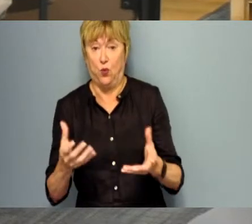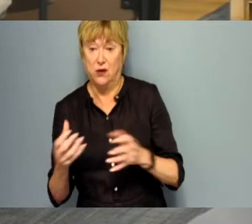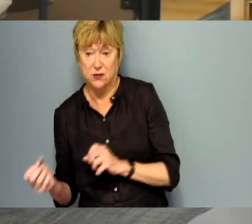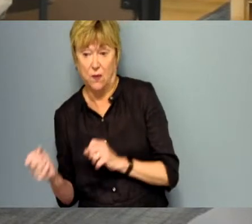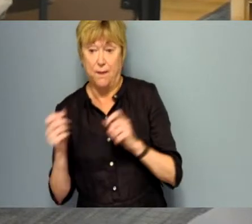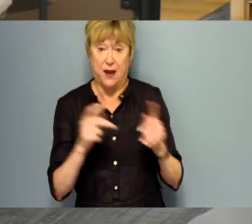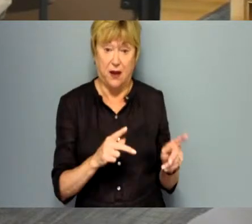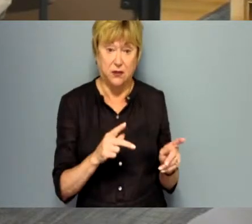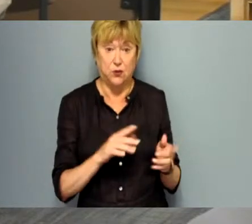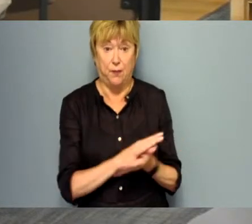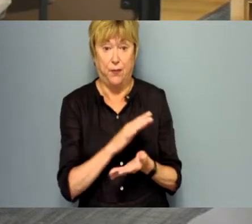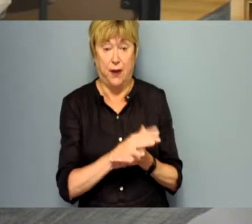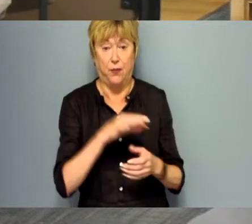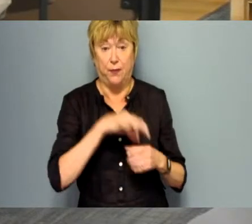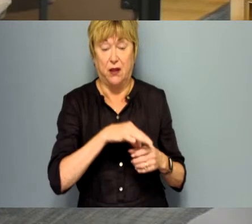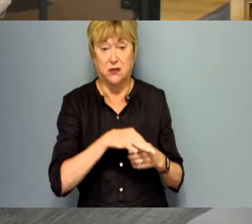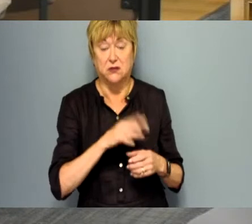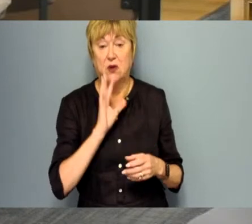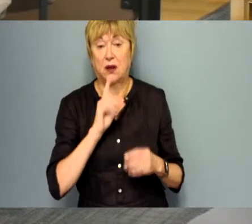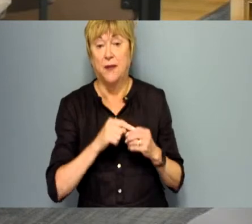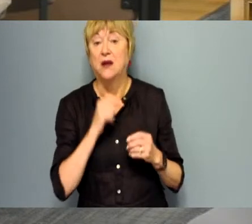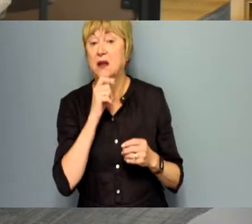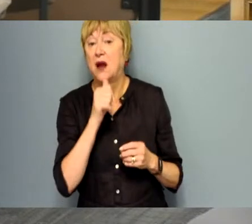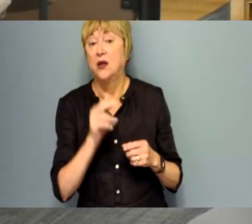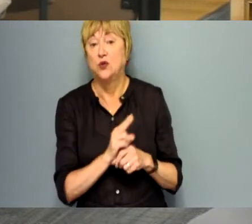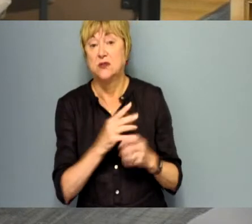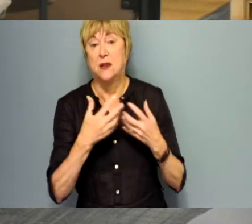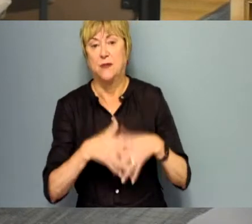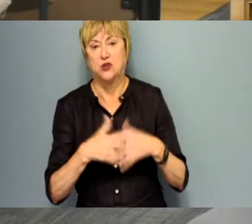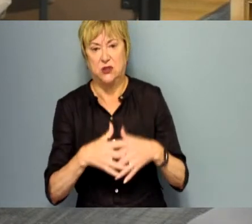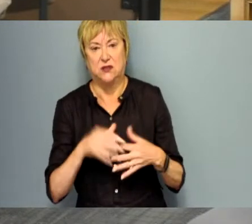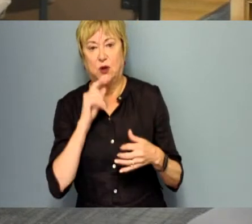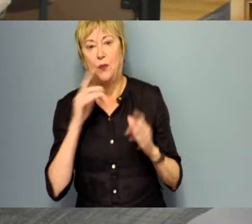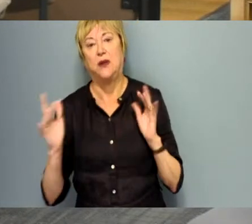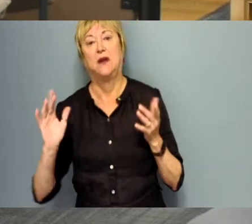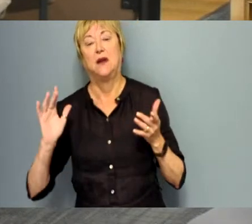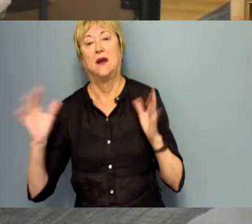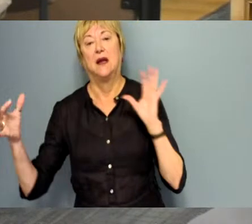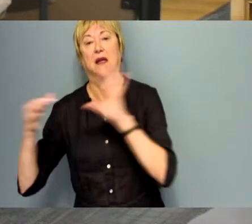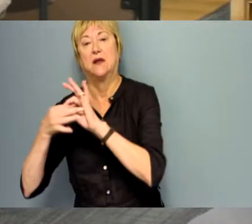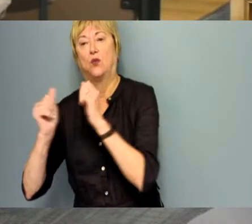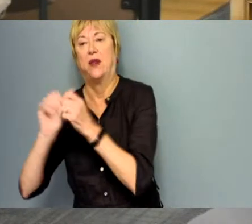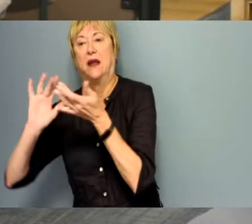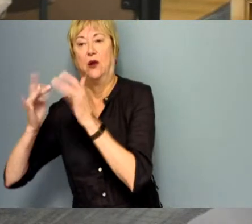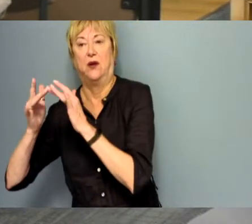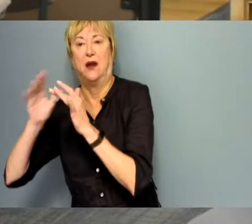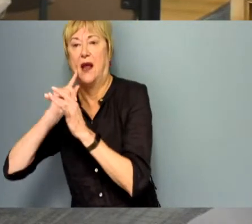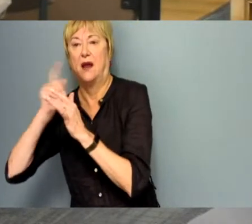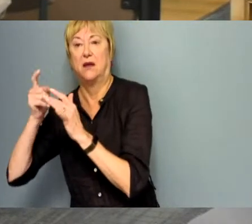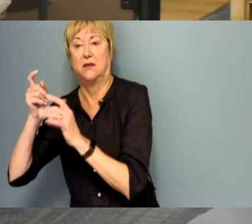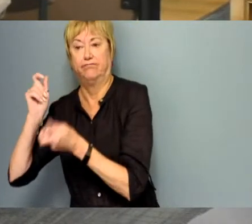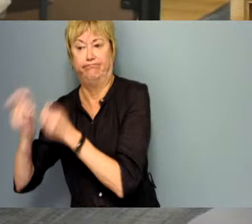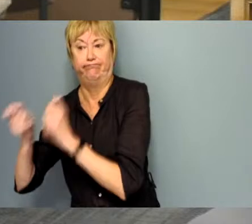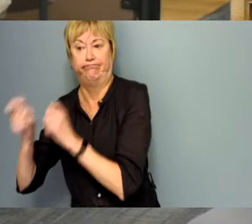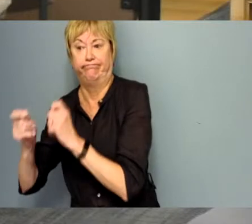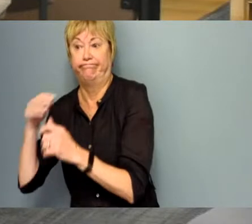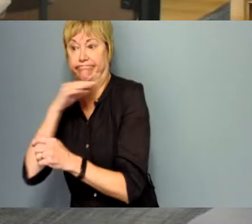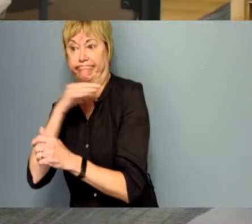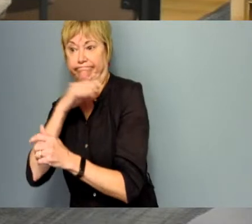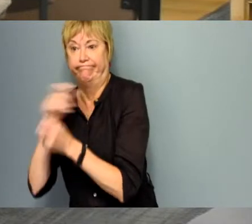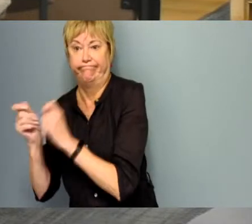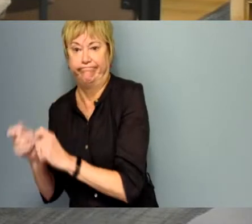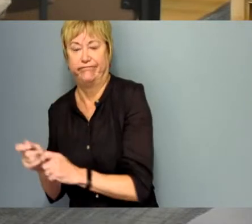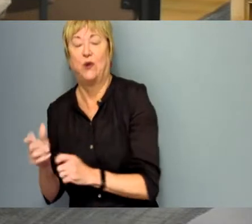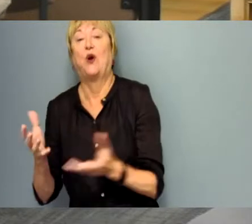are talking about not using machines that could be connected to the internet and manipulated. We would also like mail-in and